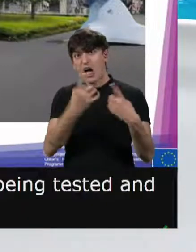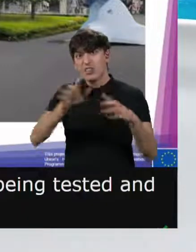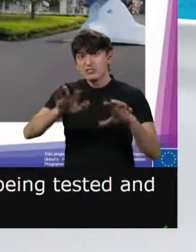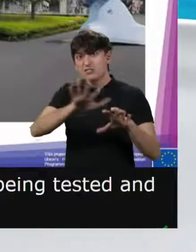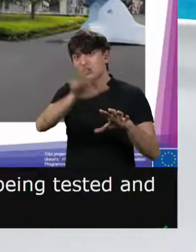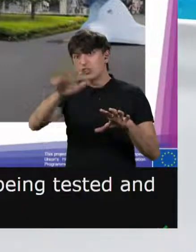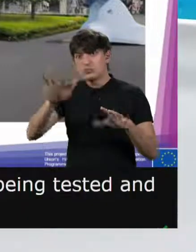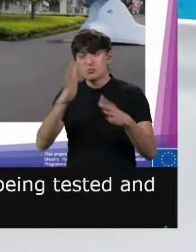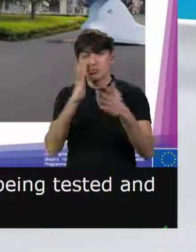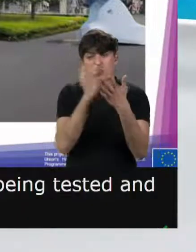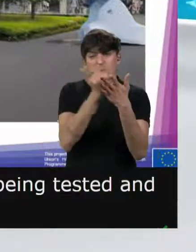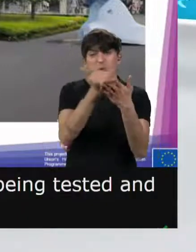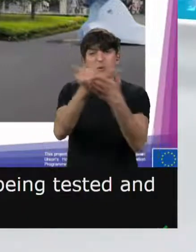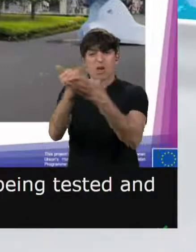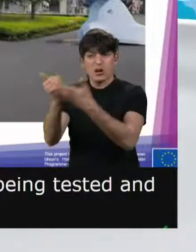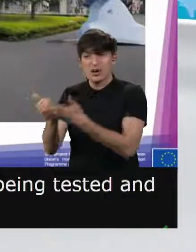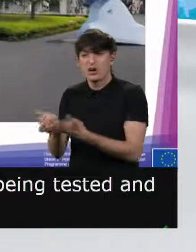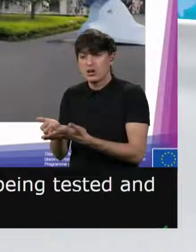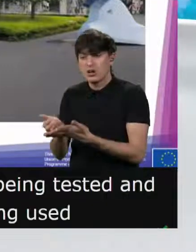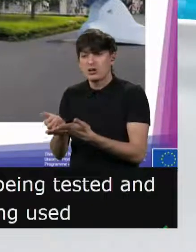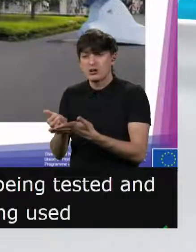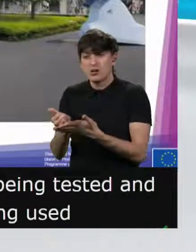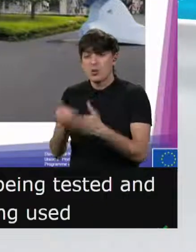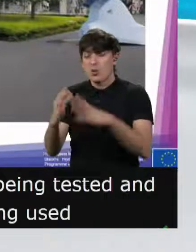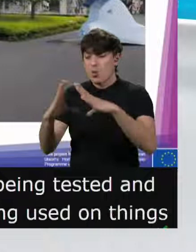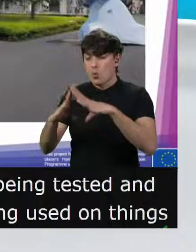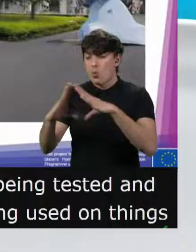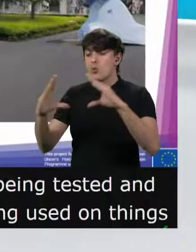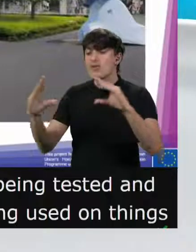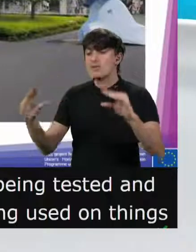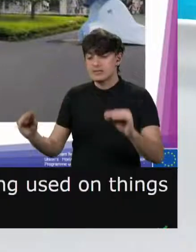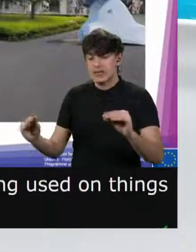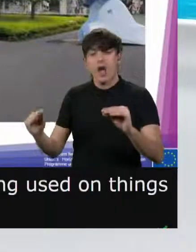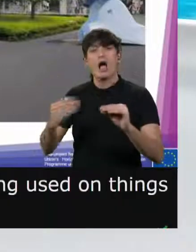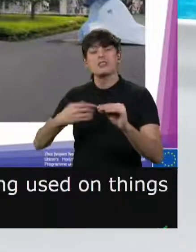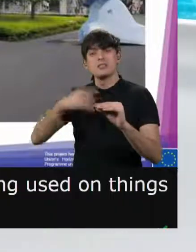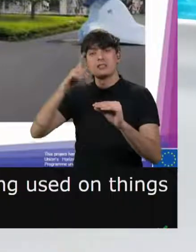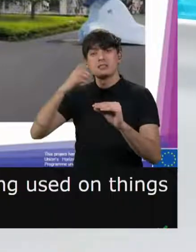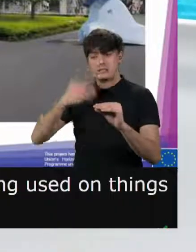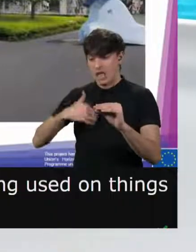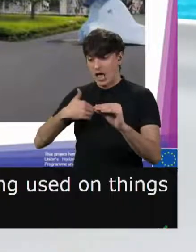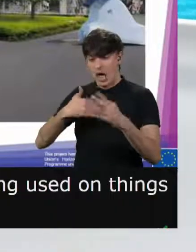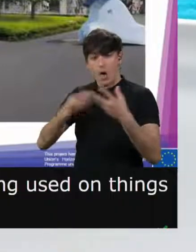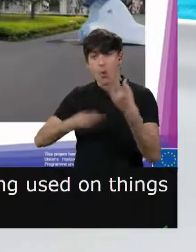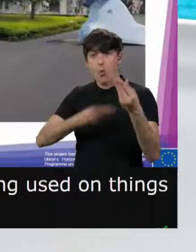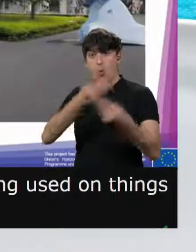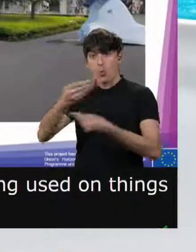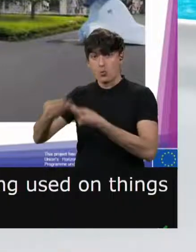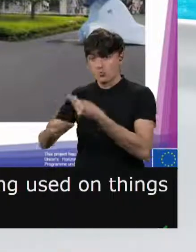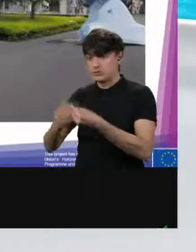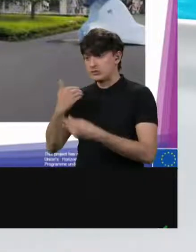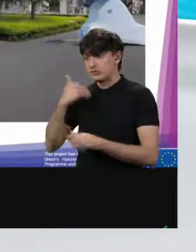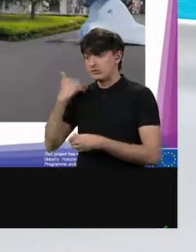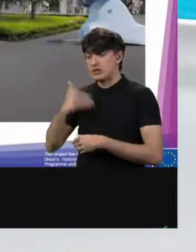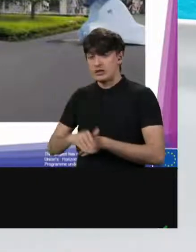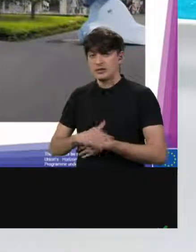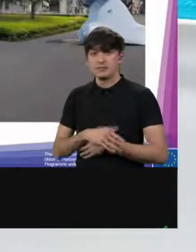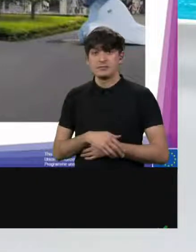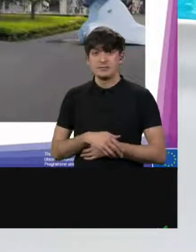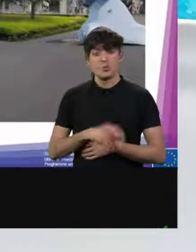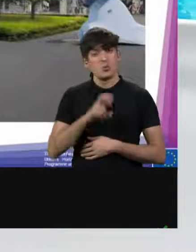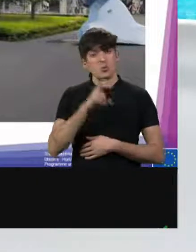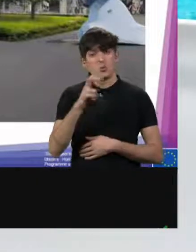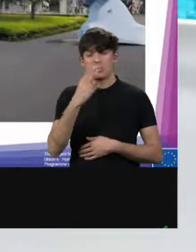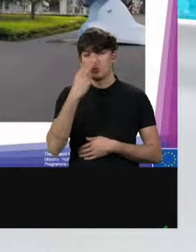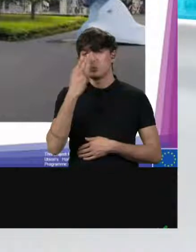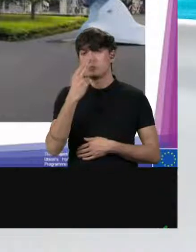things like university campuses. And there's another, of course, really interesting dimension to this, that all the